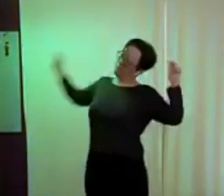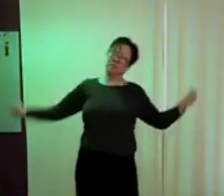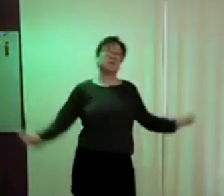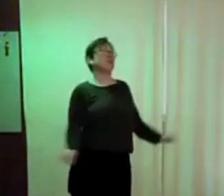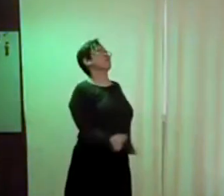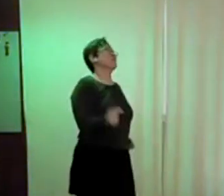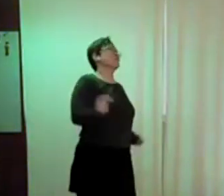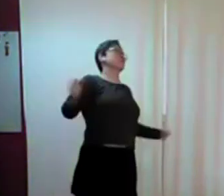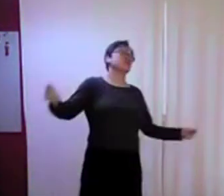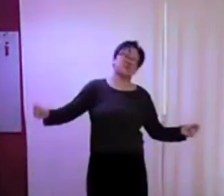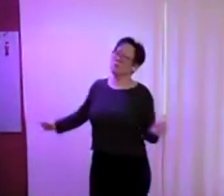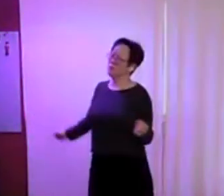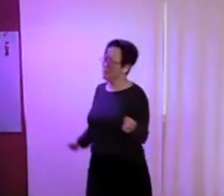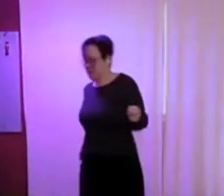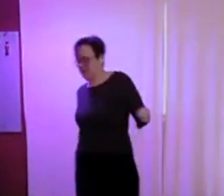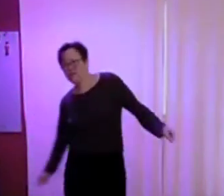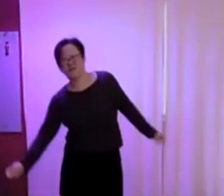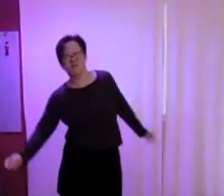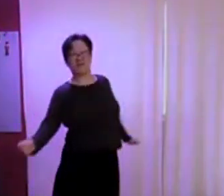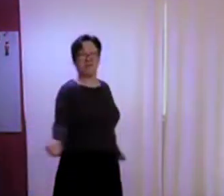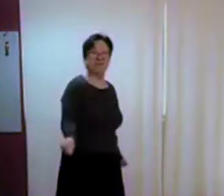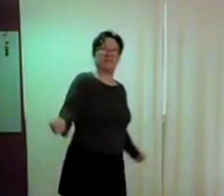ilondoloze,